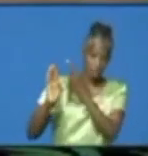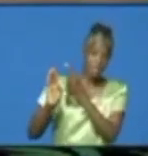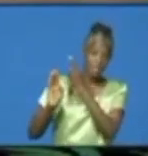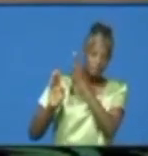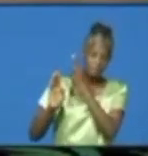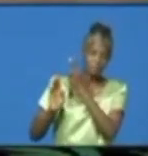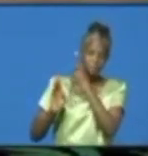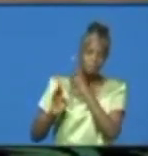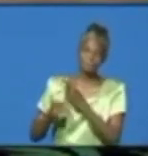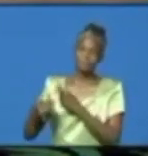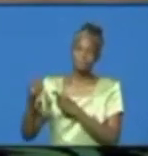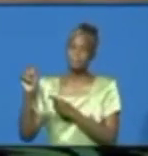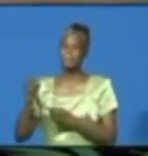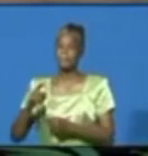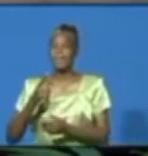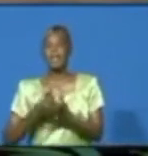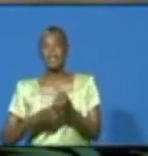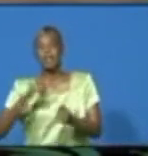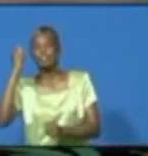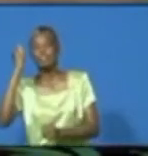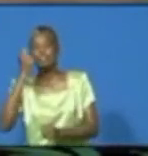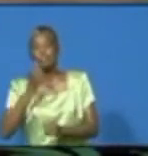Come on, somebody, trust unto me.